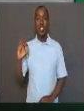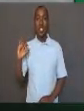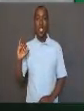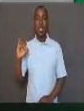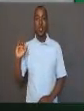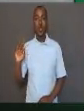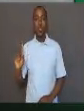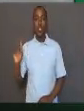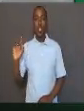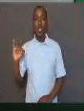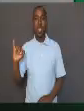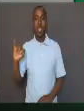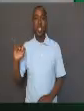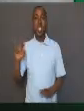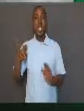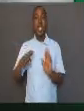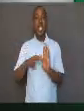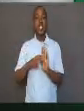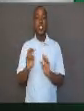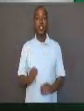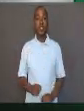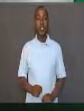DCPIP reagent.